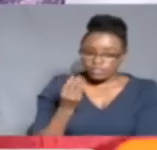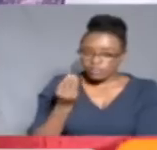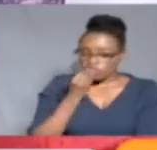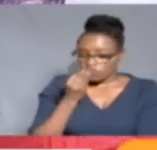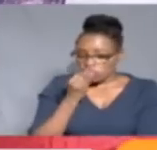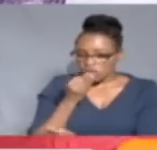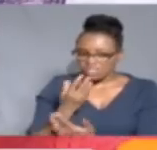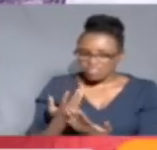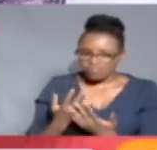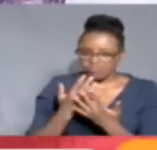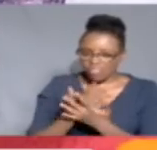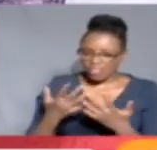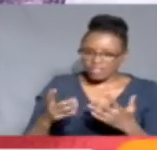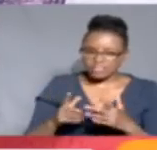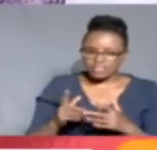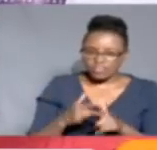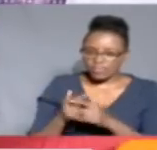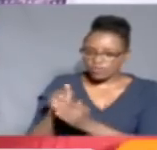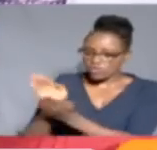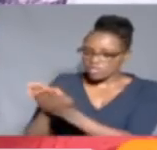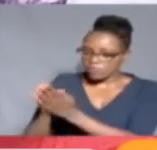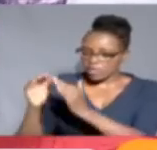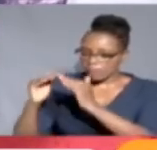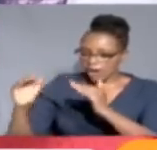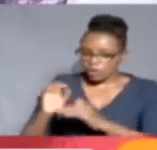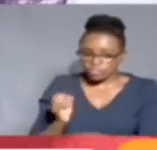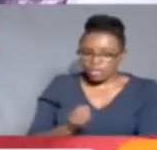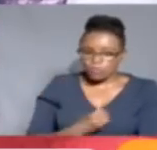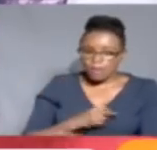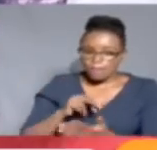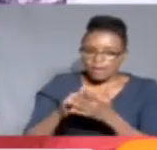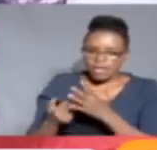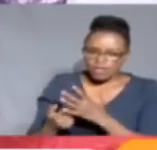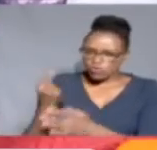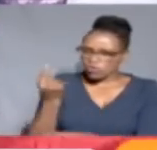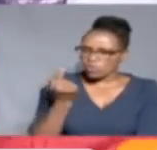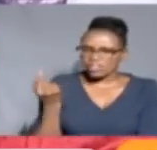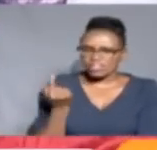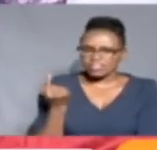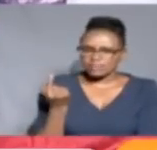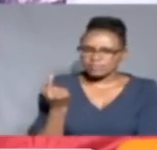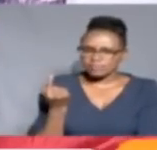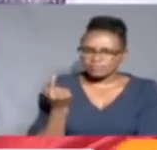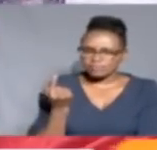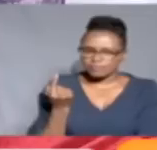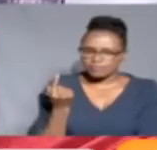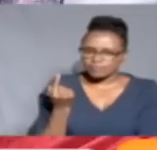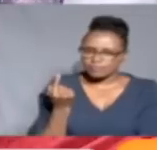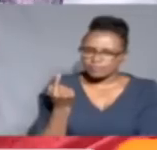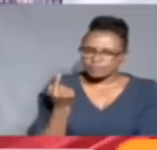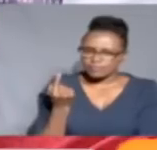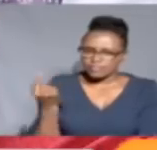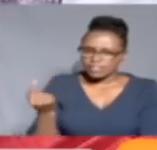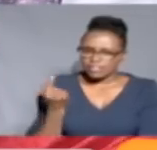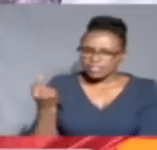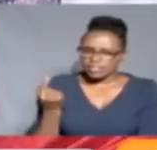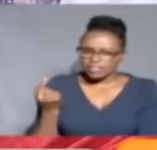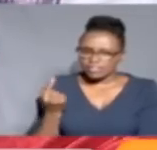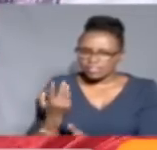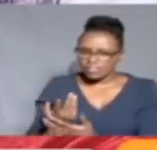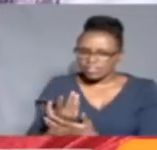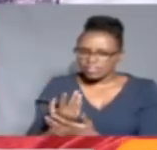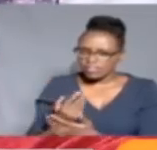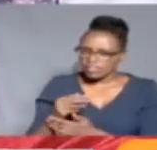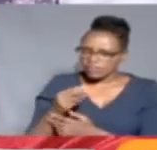foodstuff, and we kept in our house. So it was only that eating, waking